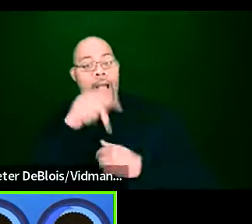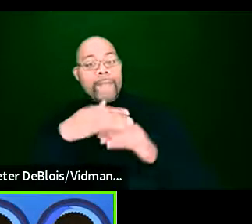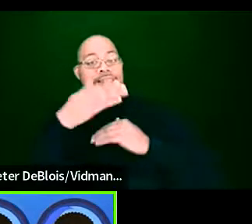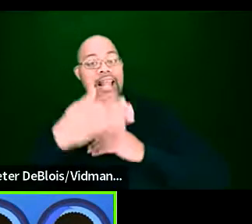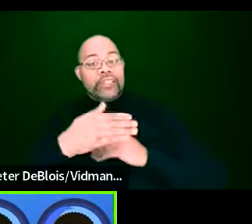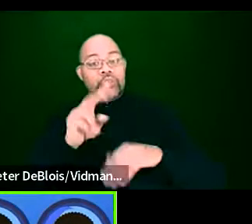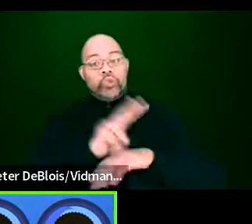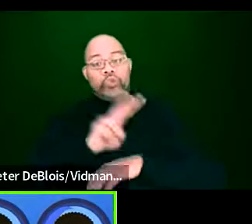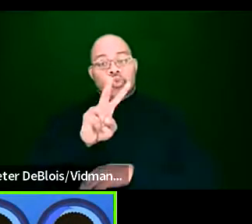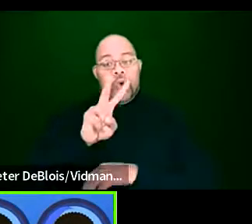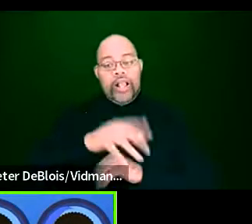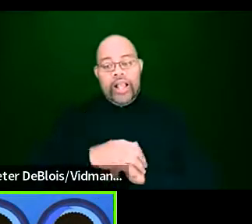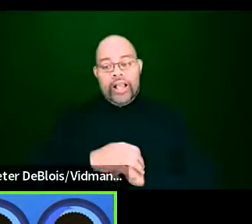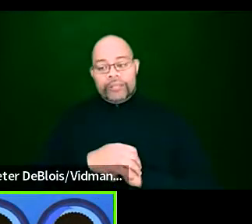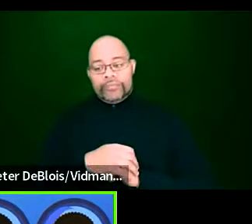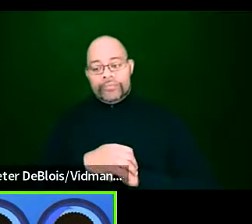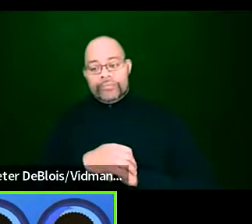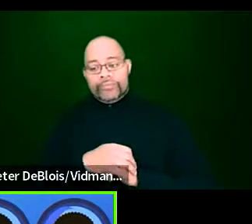at 2 p.m.